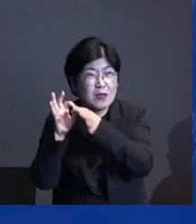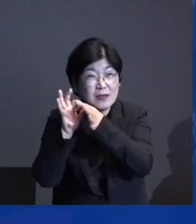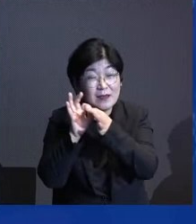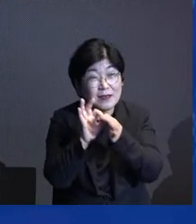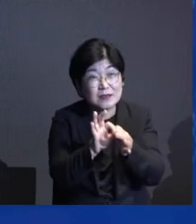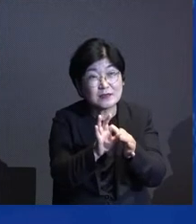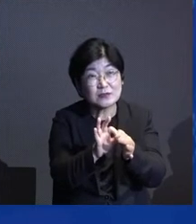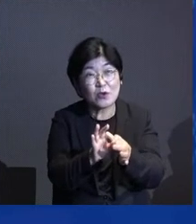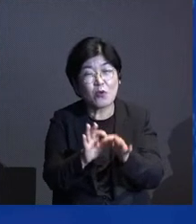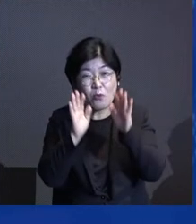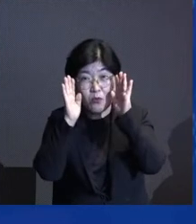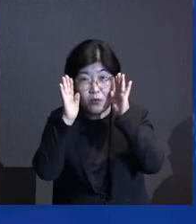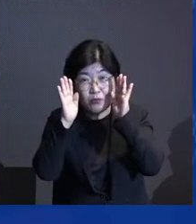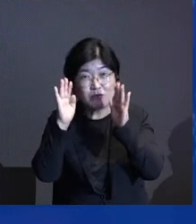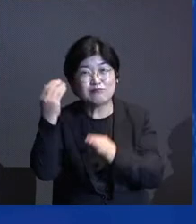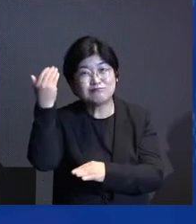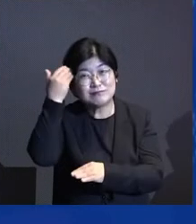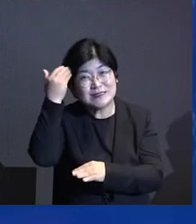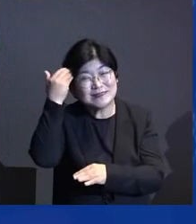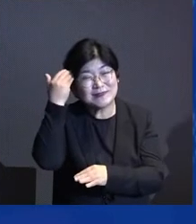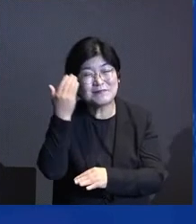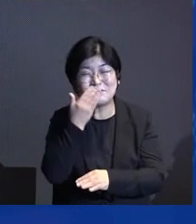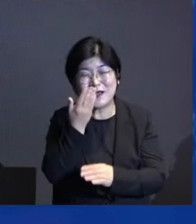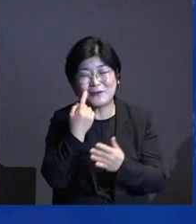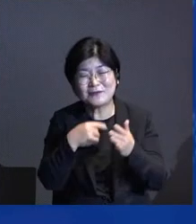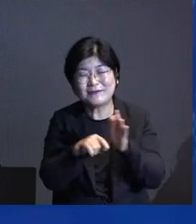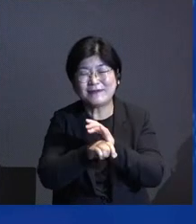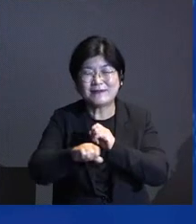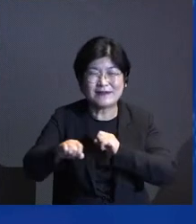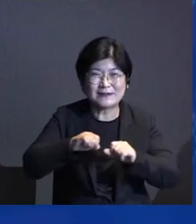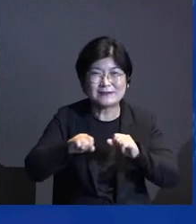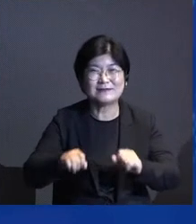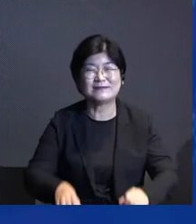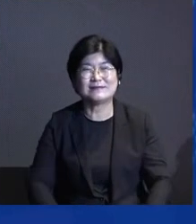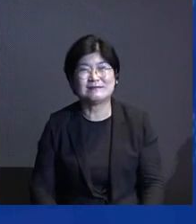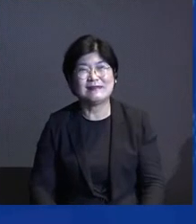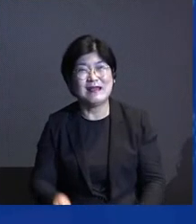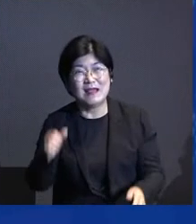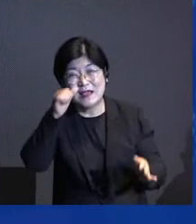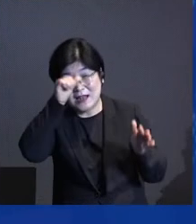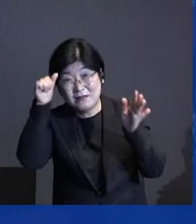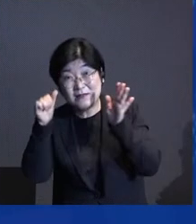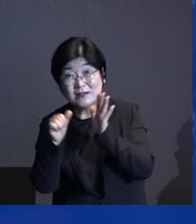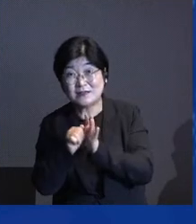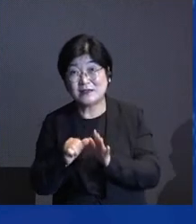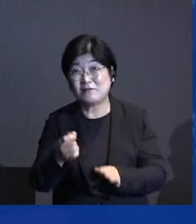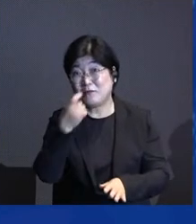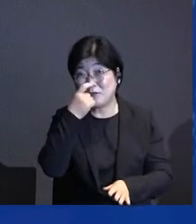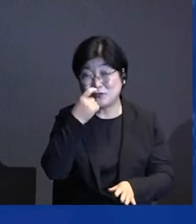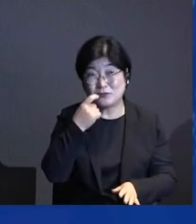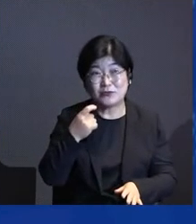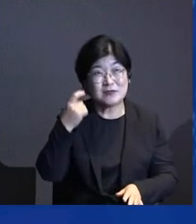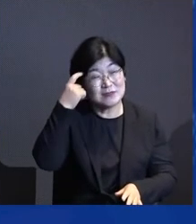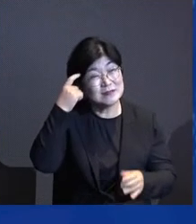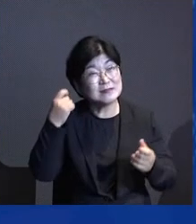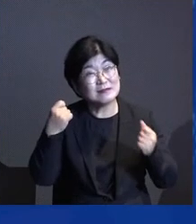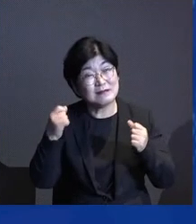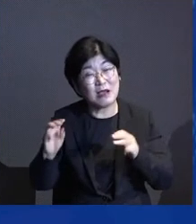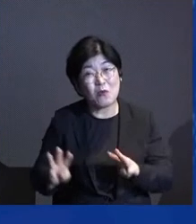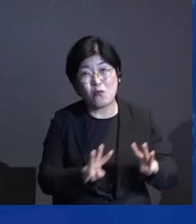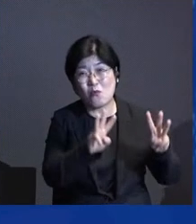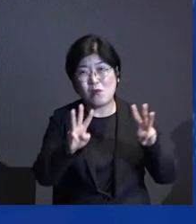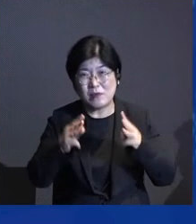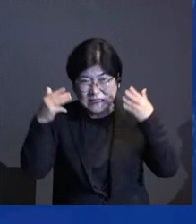the members because lifelong learning also contributes to mental well-being, and it helps older